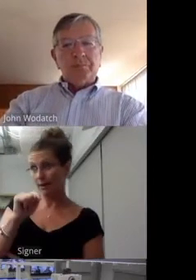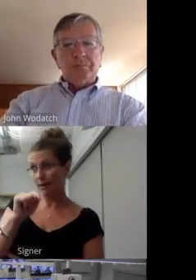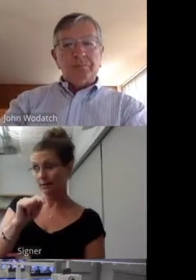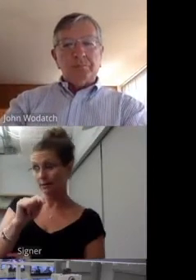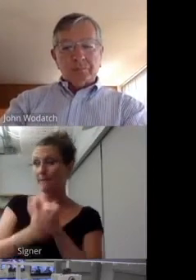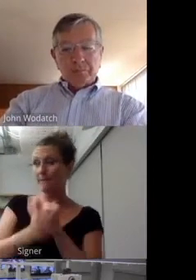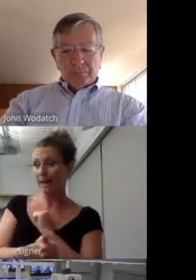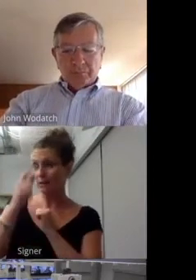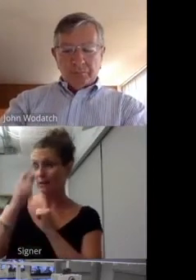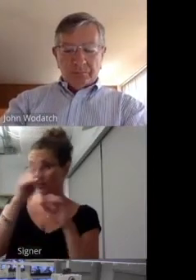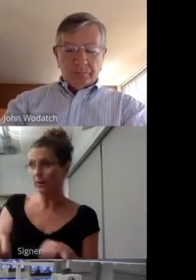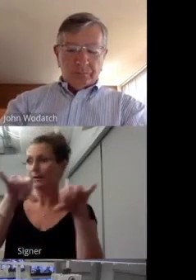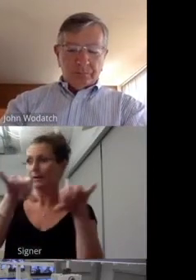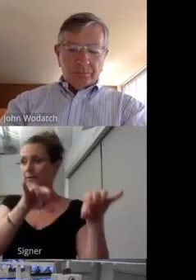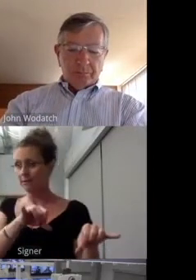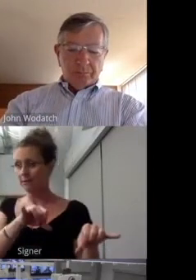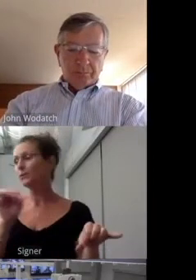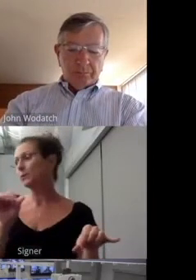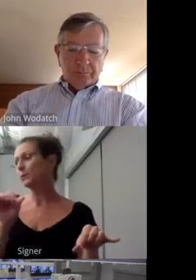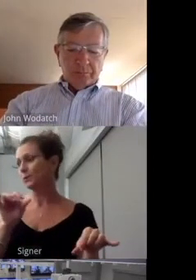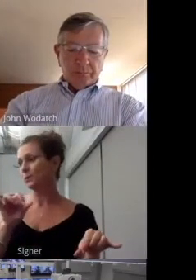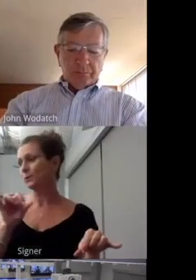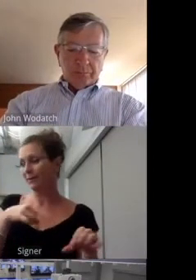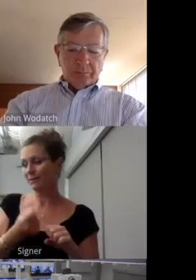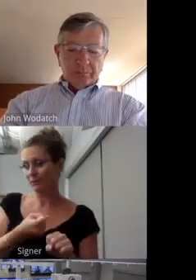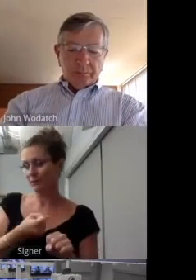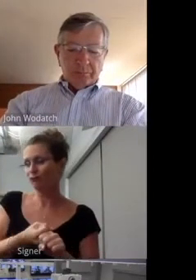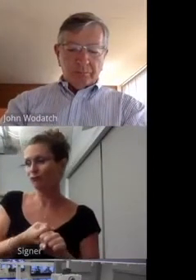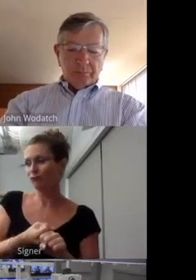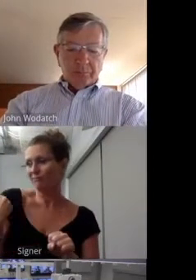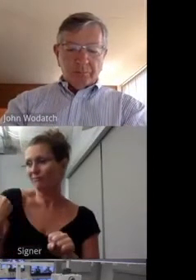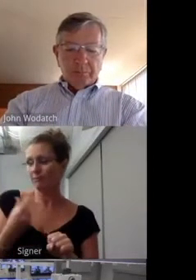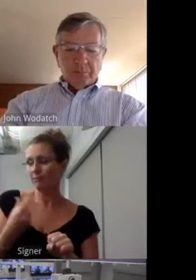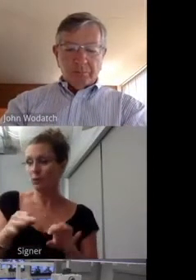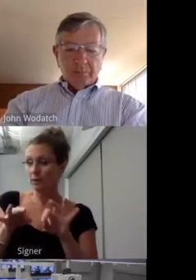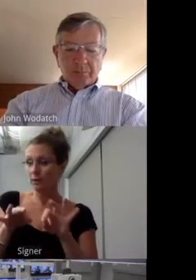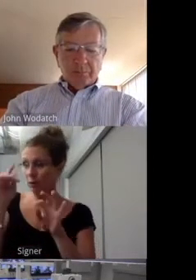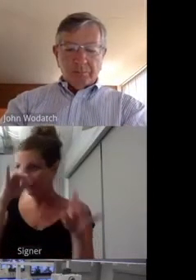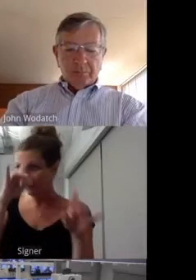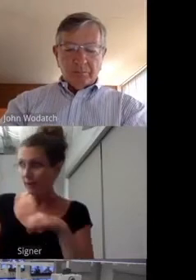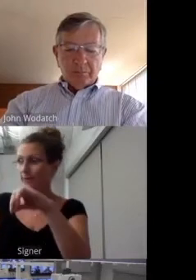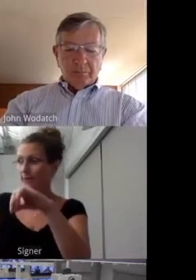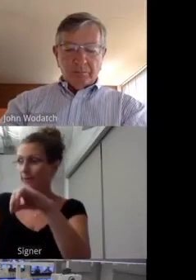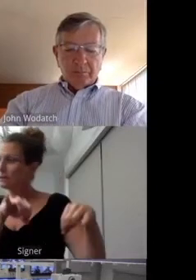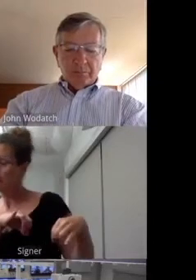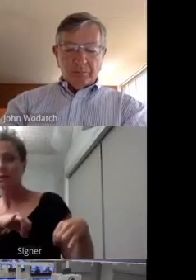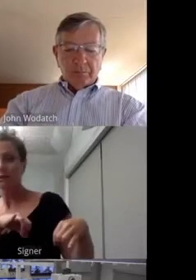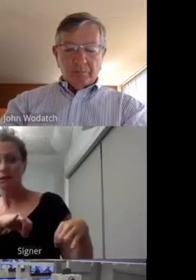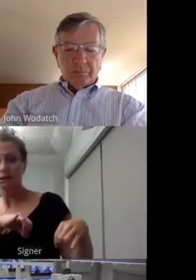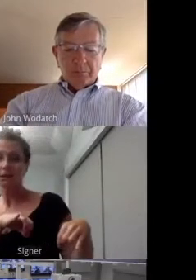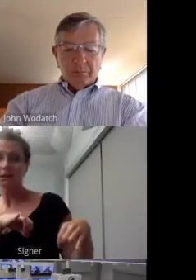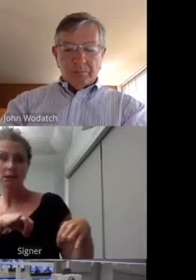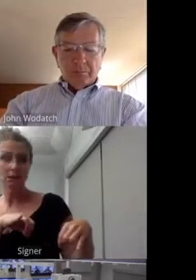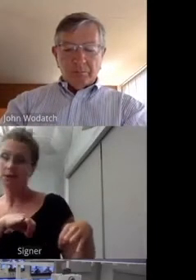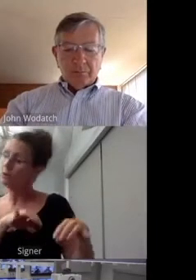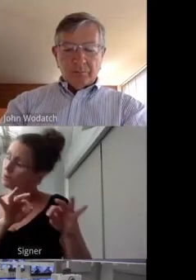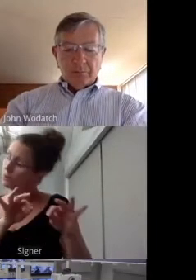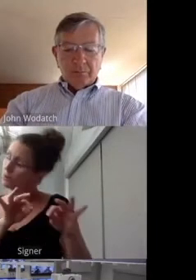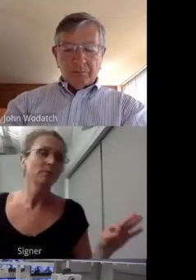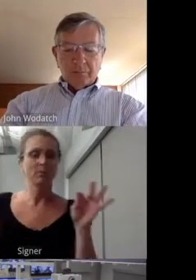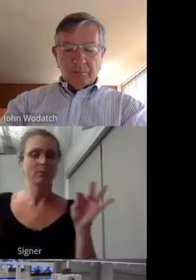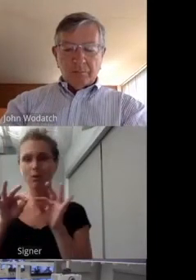so that point about the importance of unanimity resonates in more than one